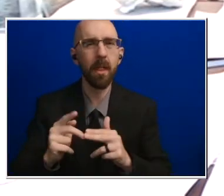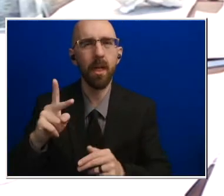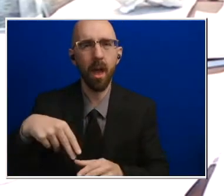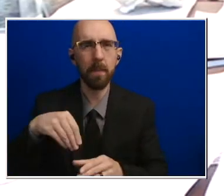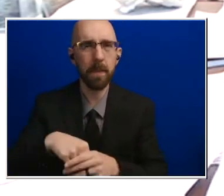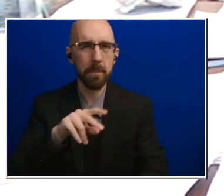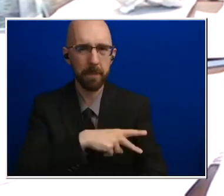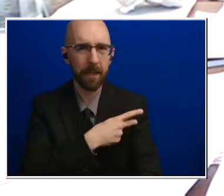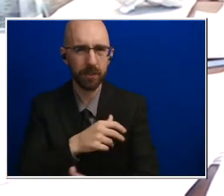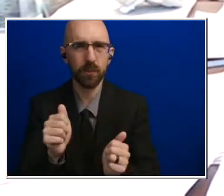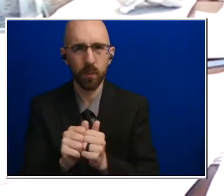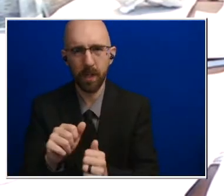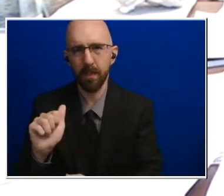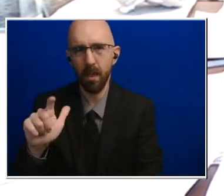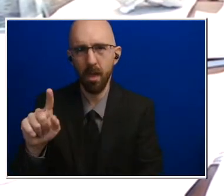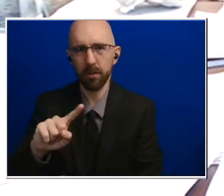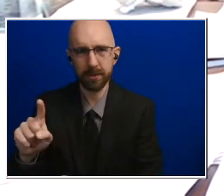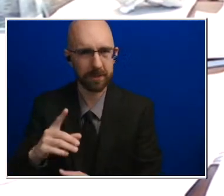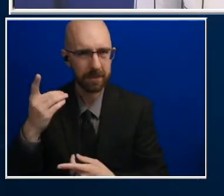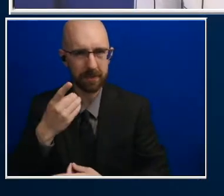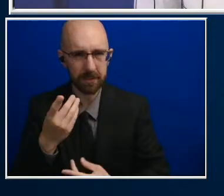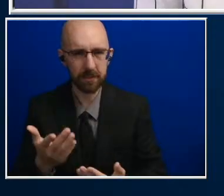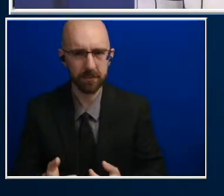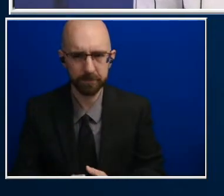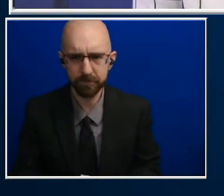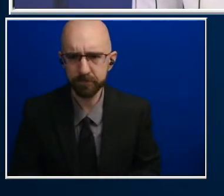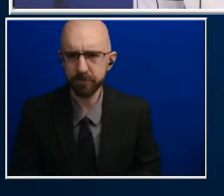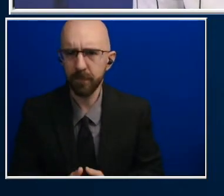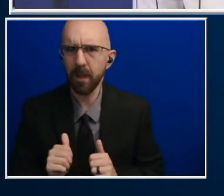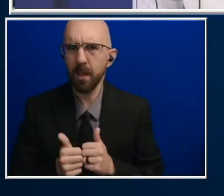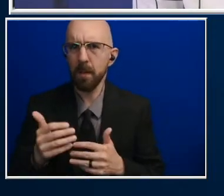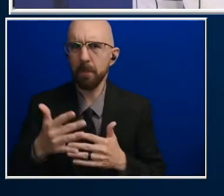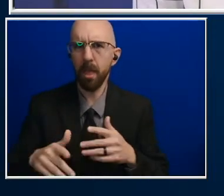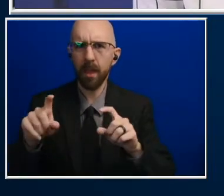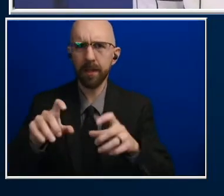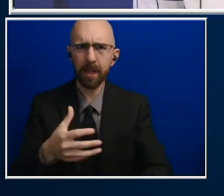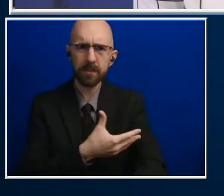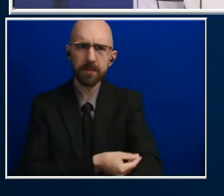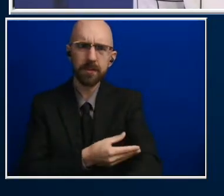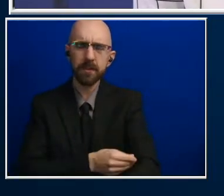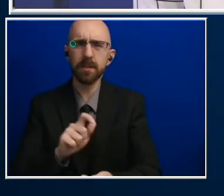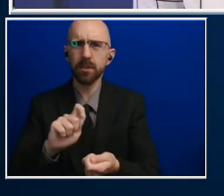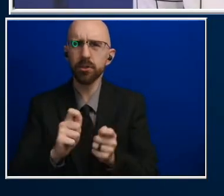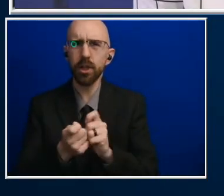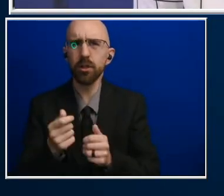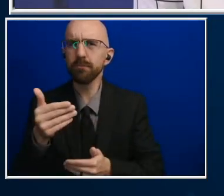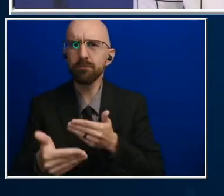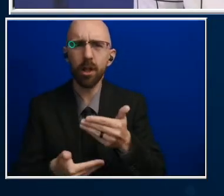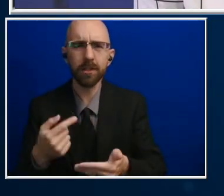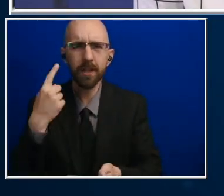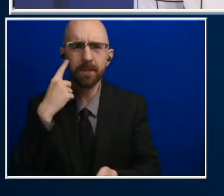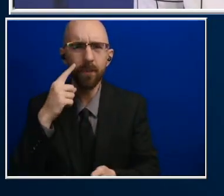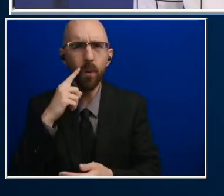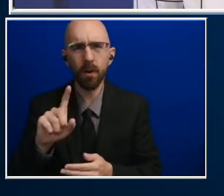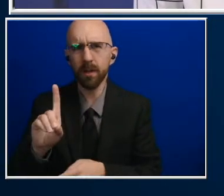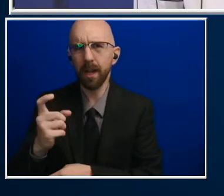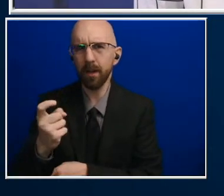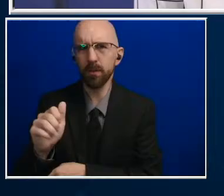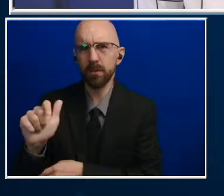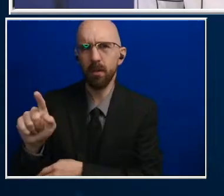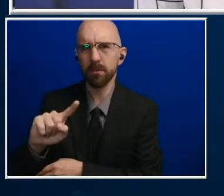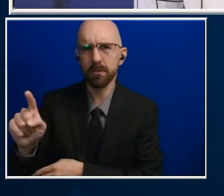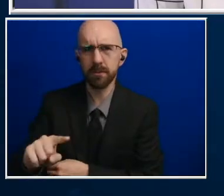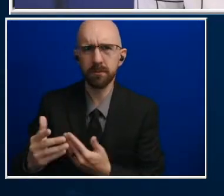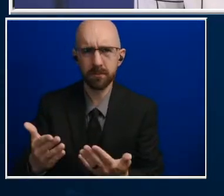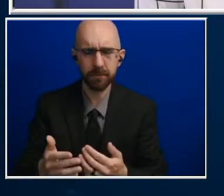with Alzheimer's disease. How does the blood test change the current process for diagnosing Alzheimer's? Well, we see it,